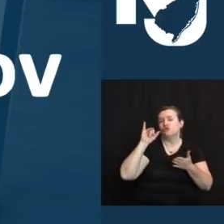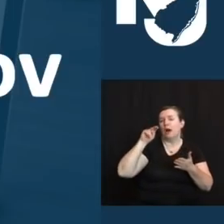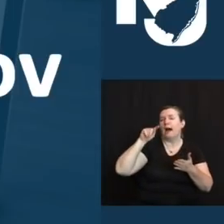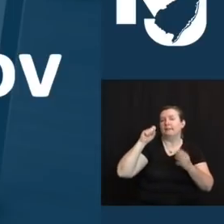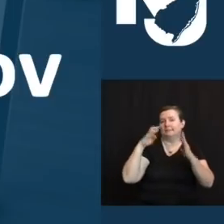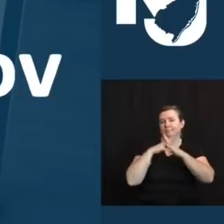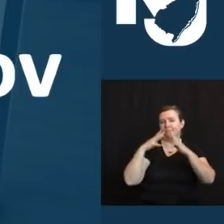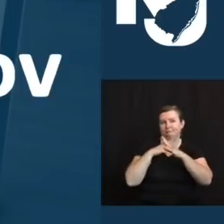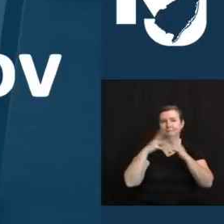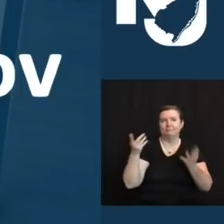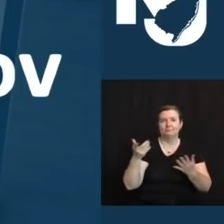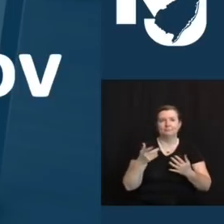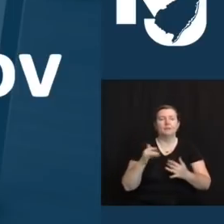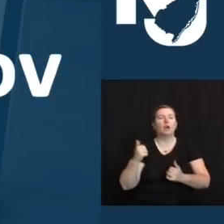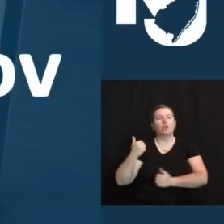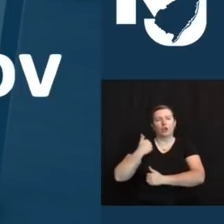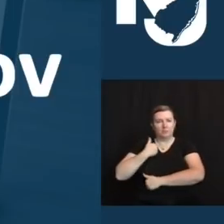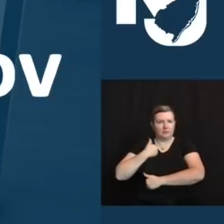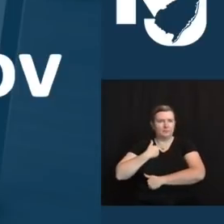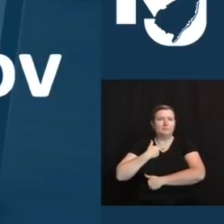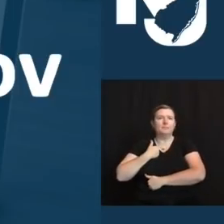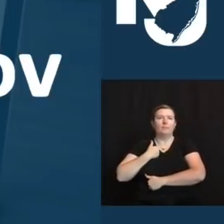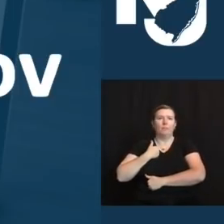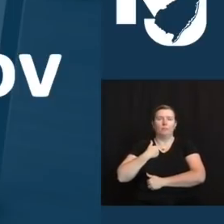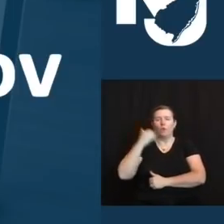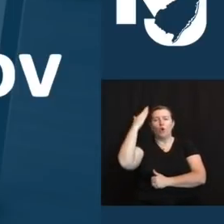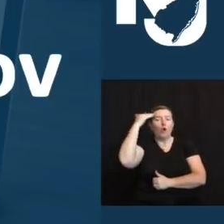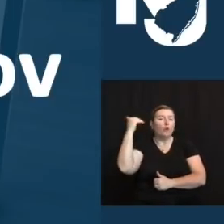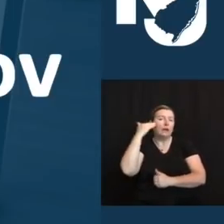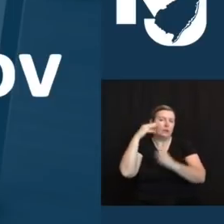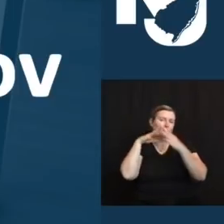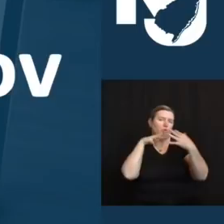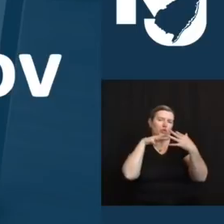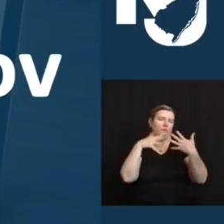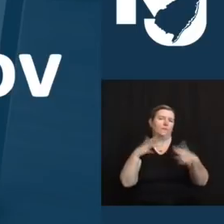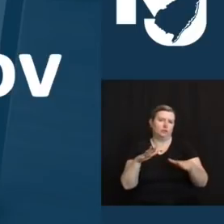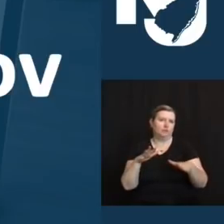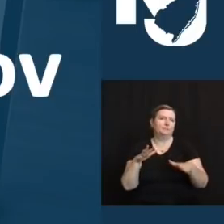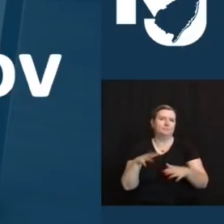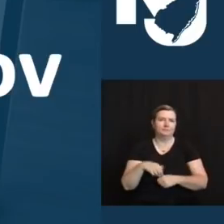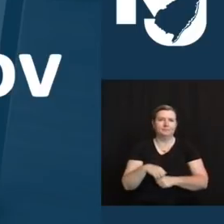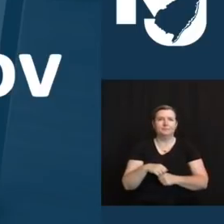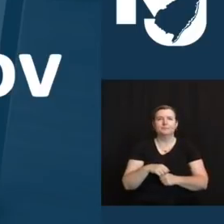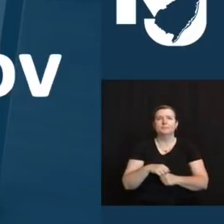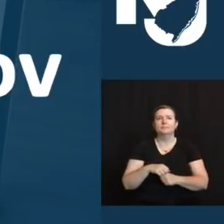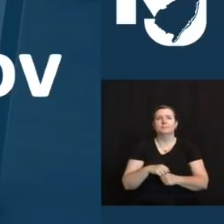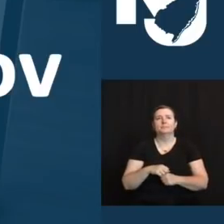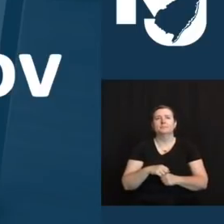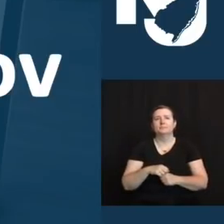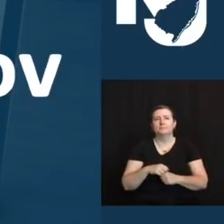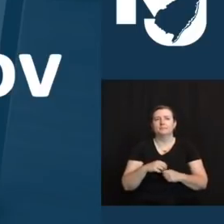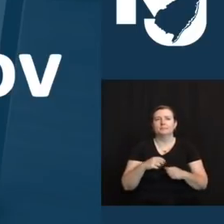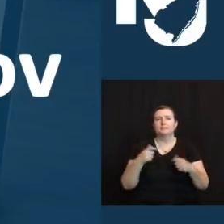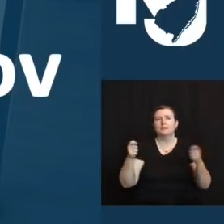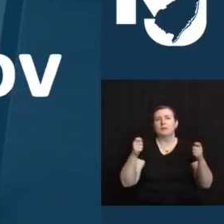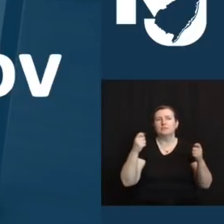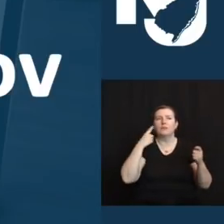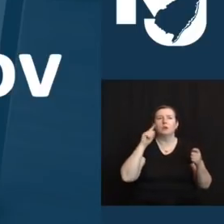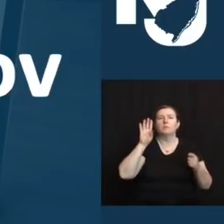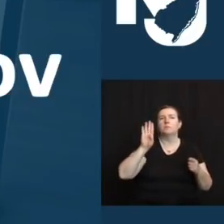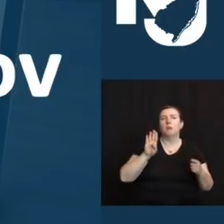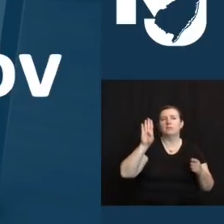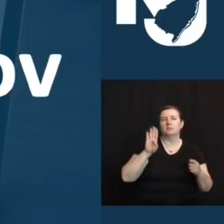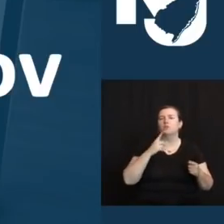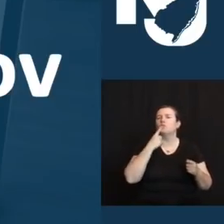in the Army as a veteran, ultimately managed the dreaded Boston Red Sox, but was fired